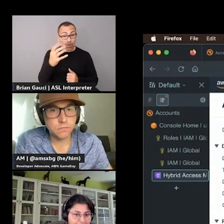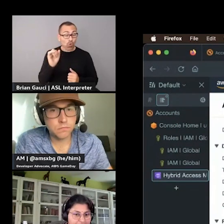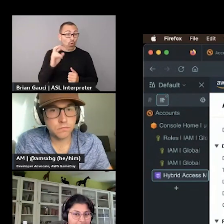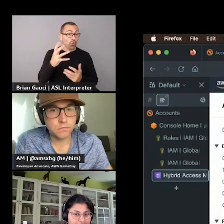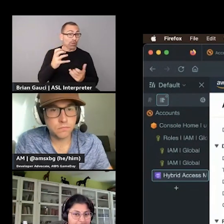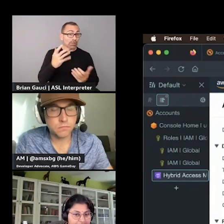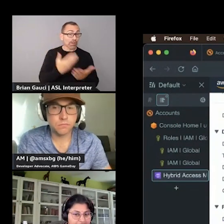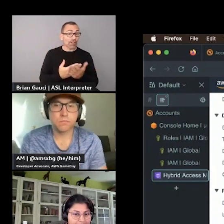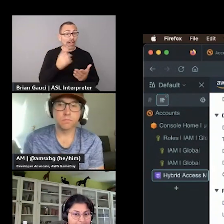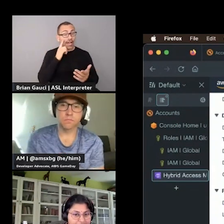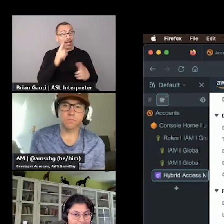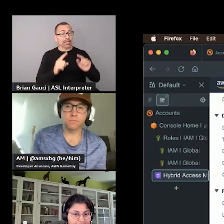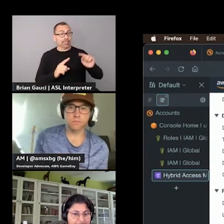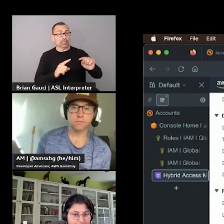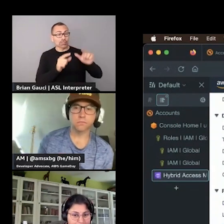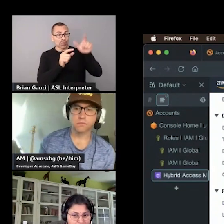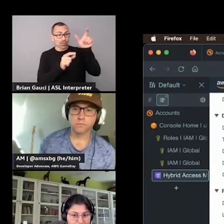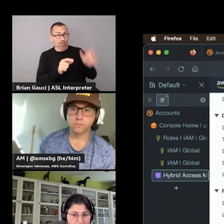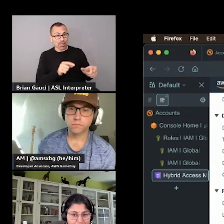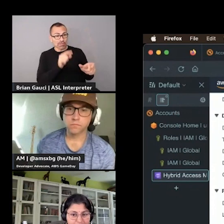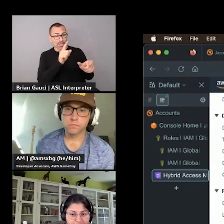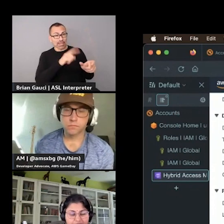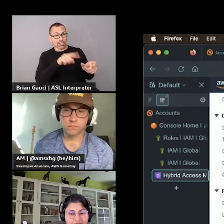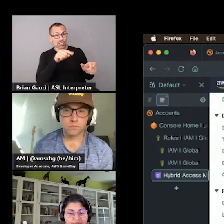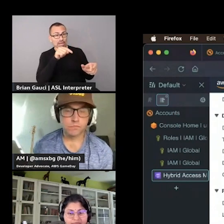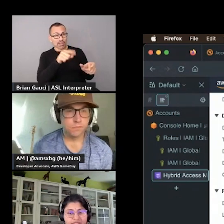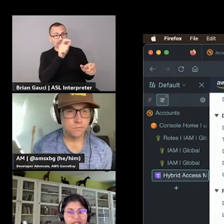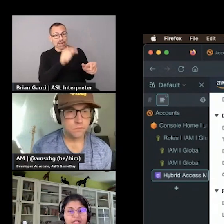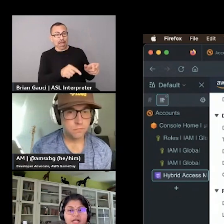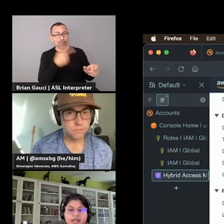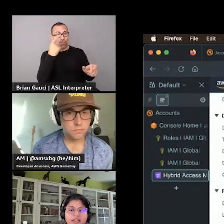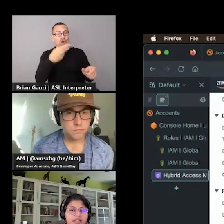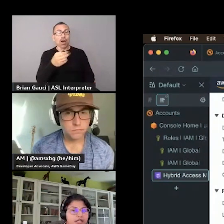on the left side tab. There is a hybrid access mode tab here.